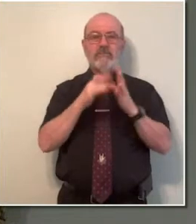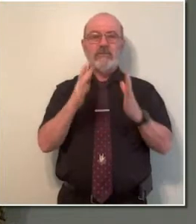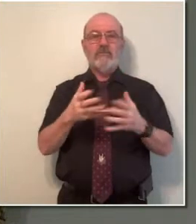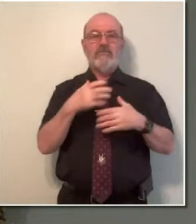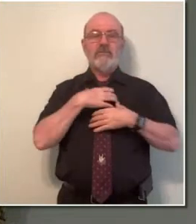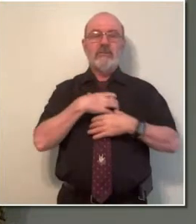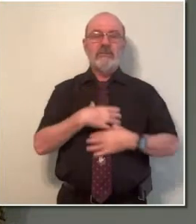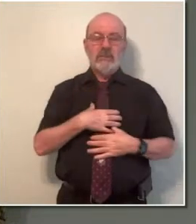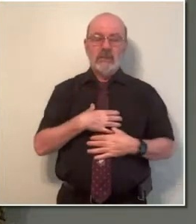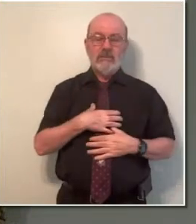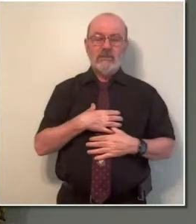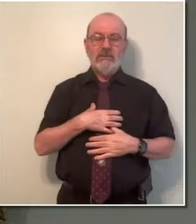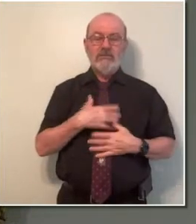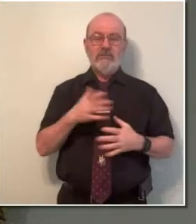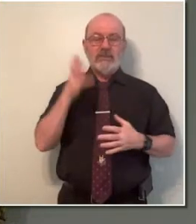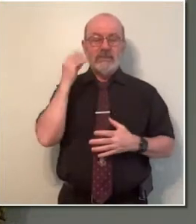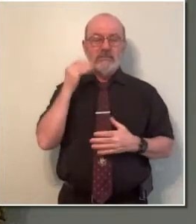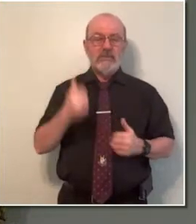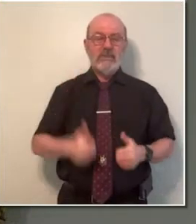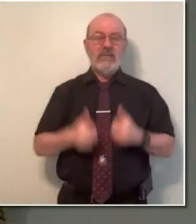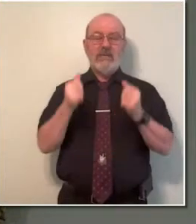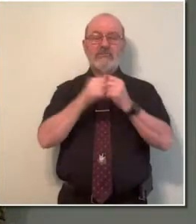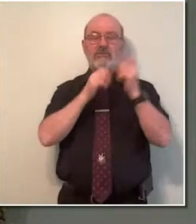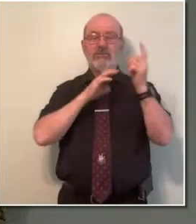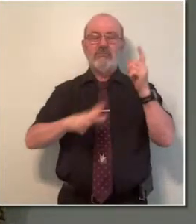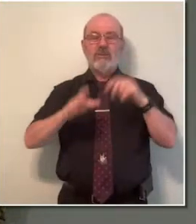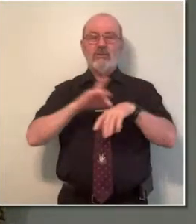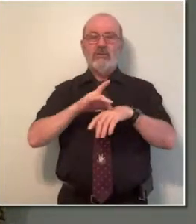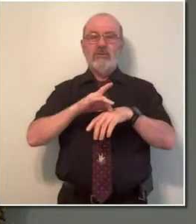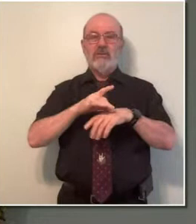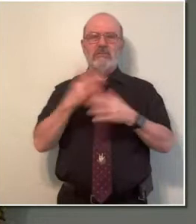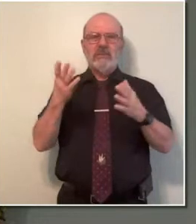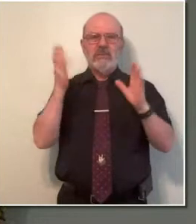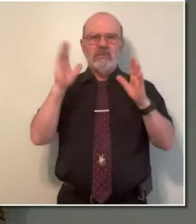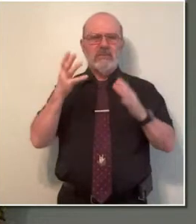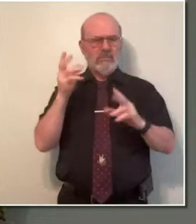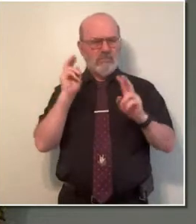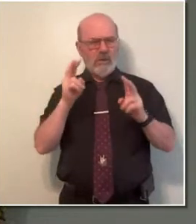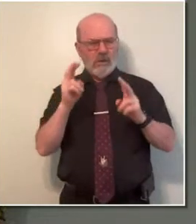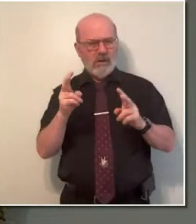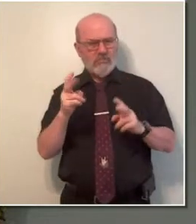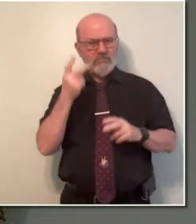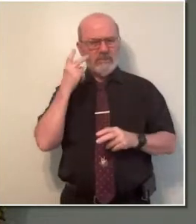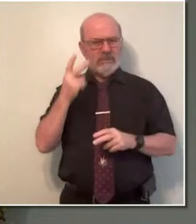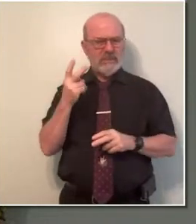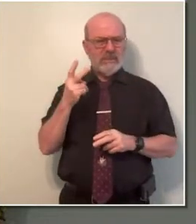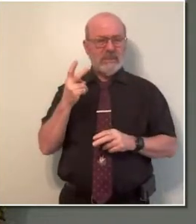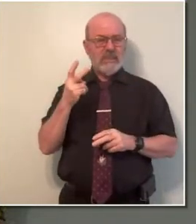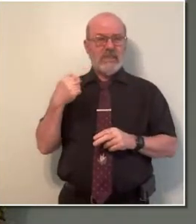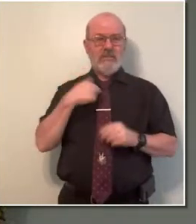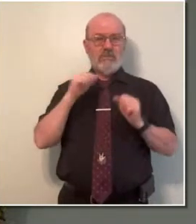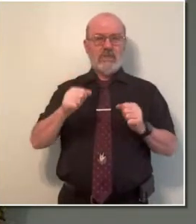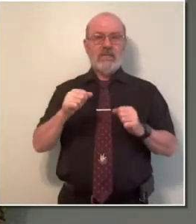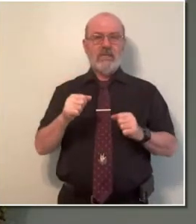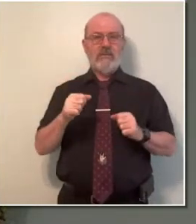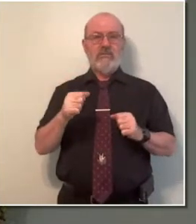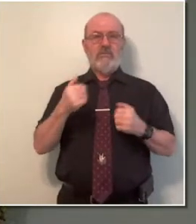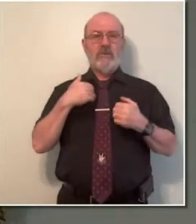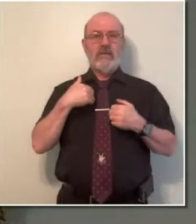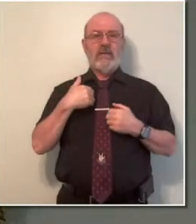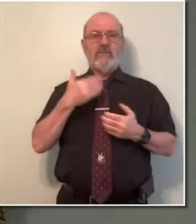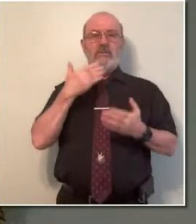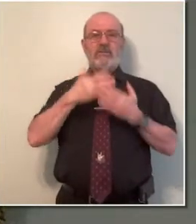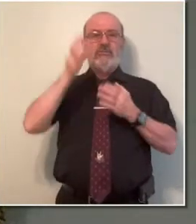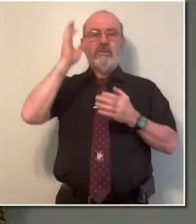have experienced life with Christ on the earth? Wouldn't that have been something to behold, to see? And we do get to, if we have a good